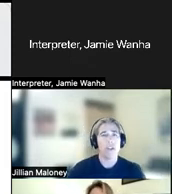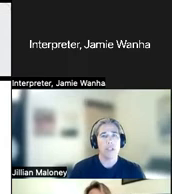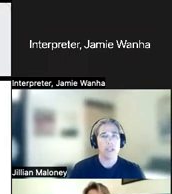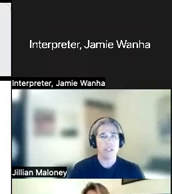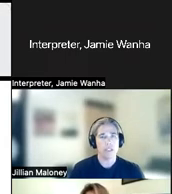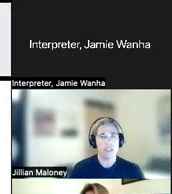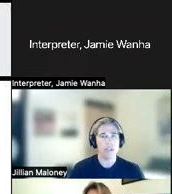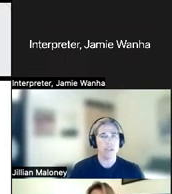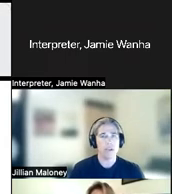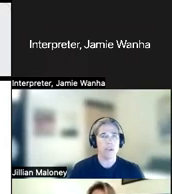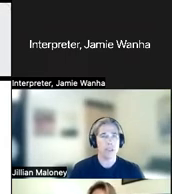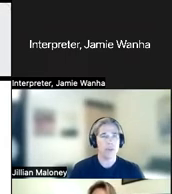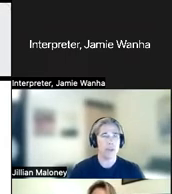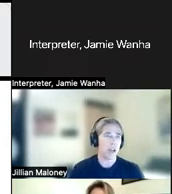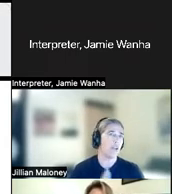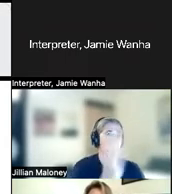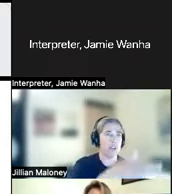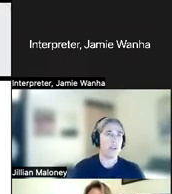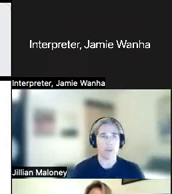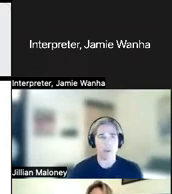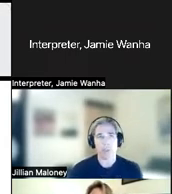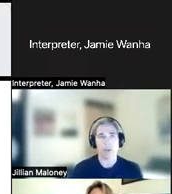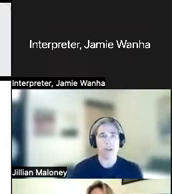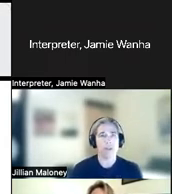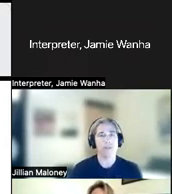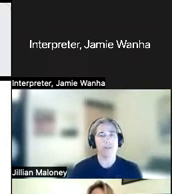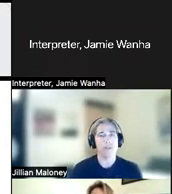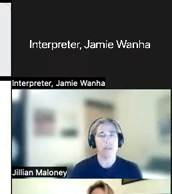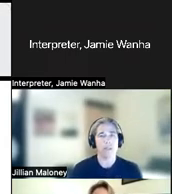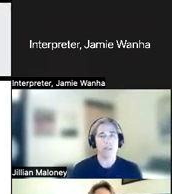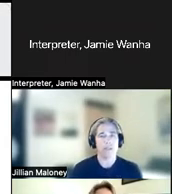the 1862 event, but not going all the way through up to La Jolla.